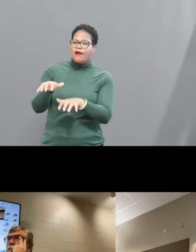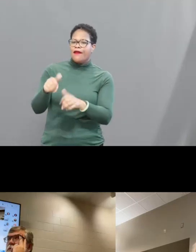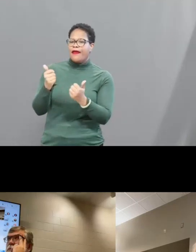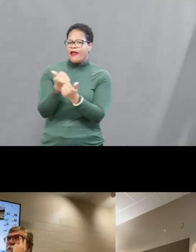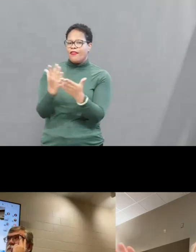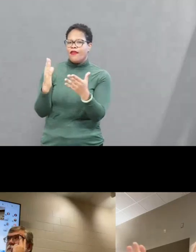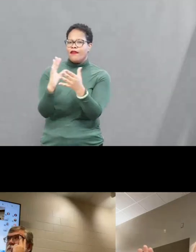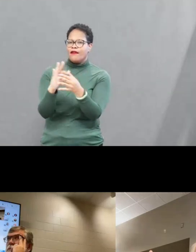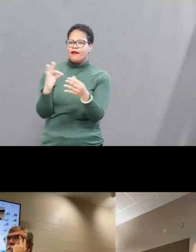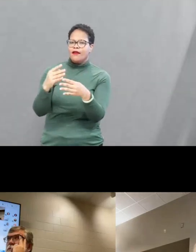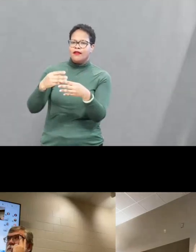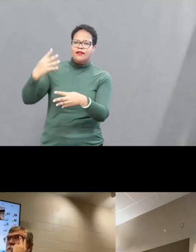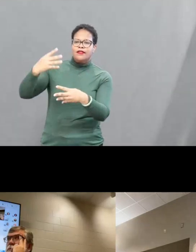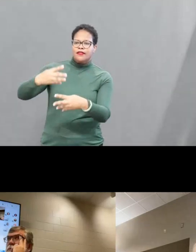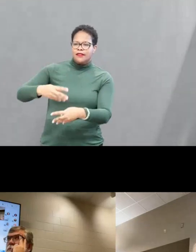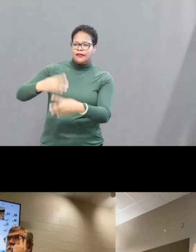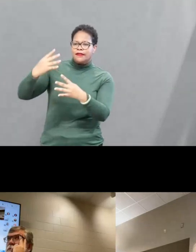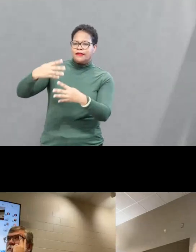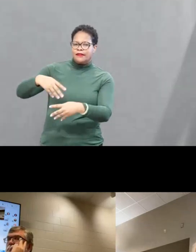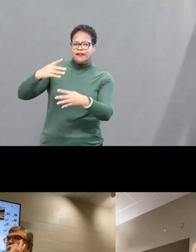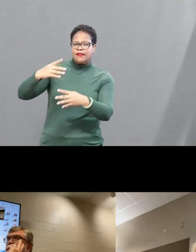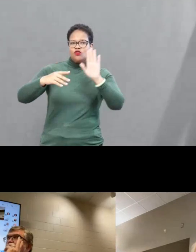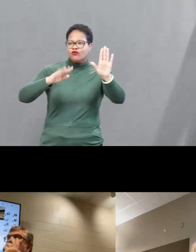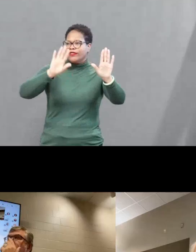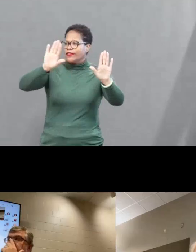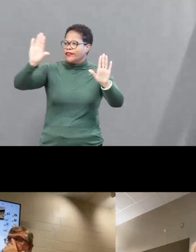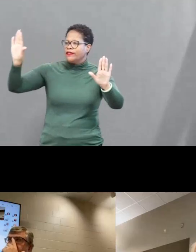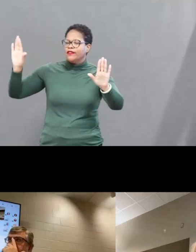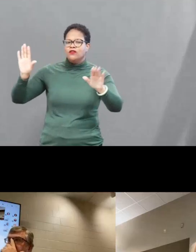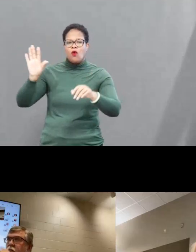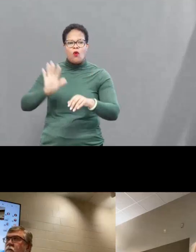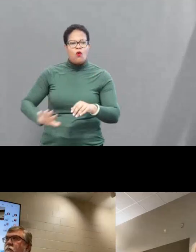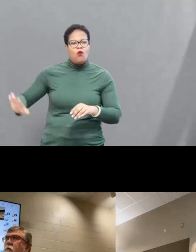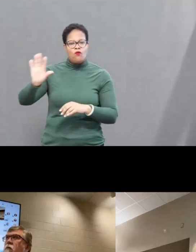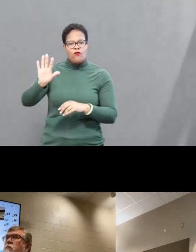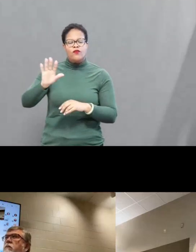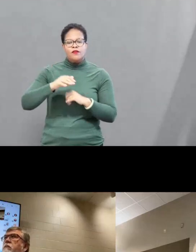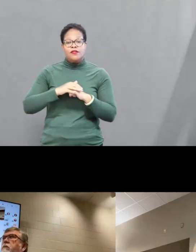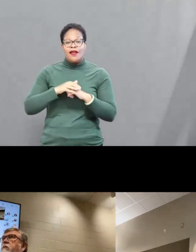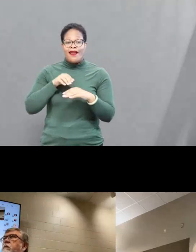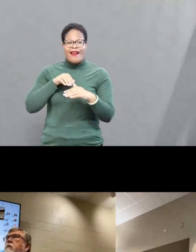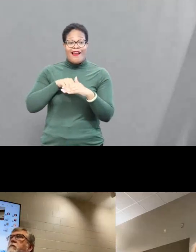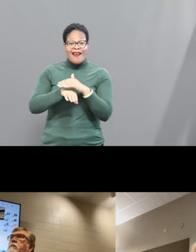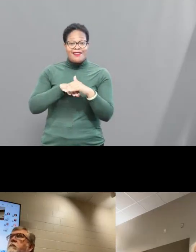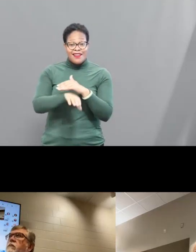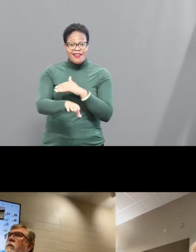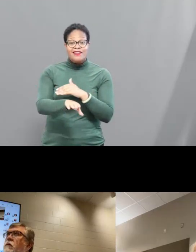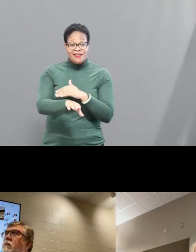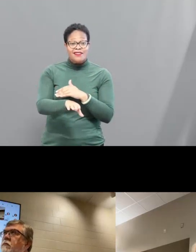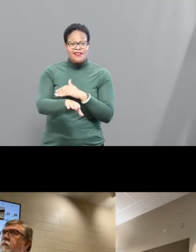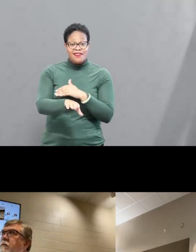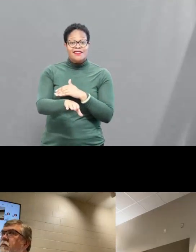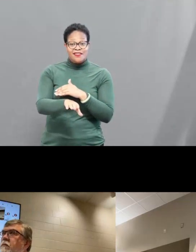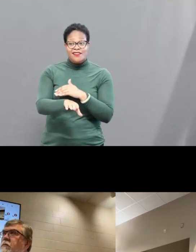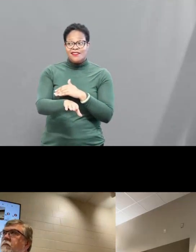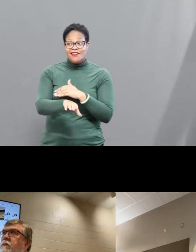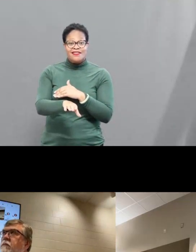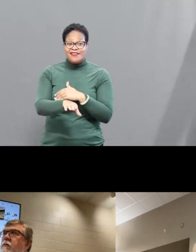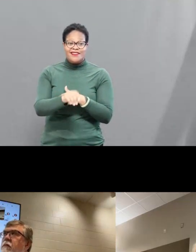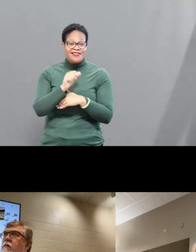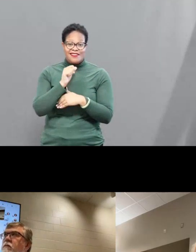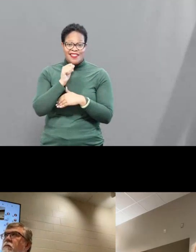out on screens. There are screens everywhere around. So access is